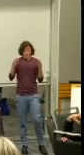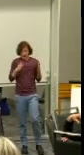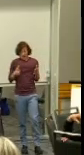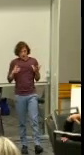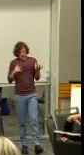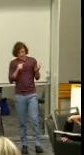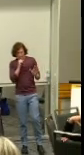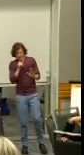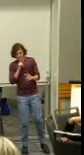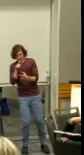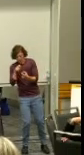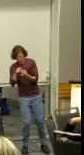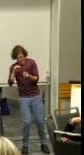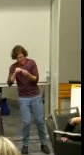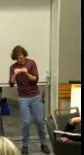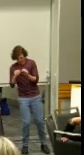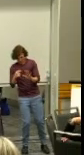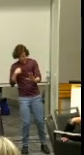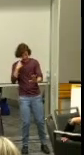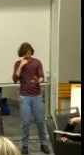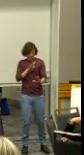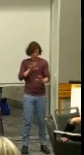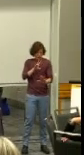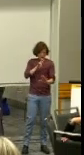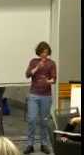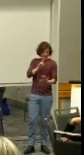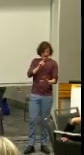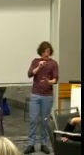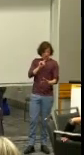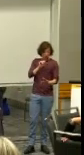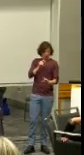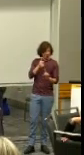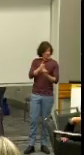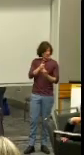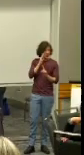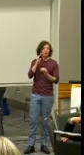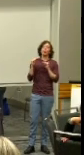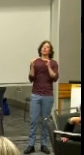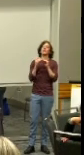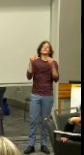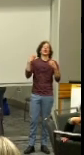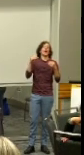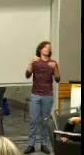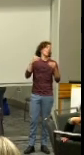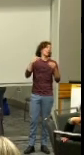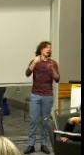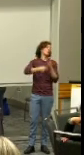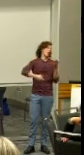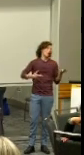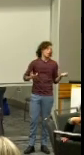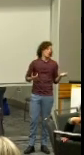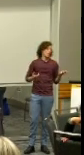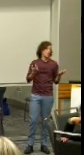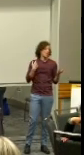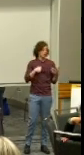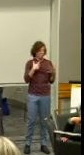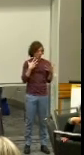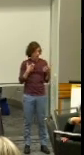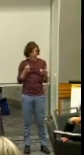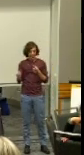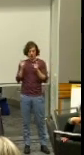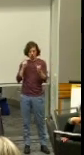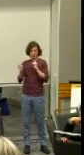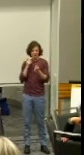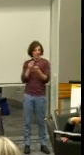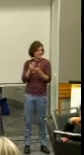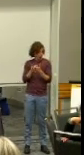top of my head, I can't remember, there's around about 7 units that will be fair market rate. So we're looking for that philanthropic dollar that helps us cover that rather